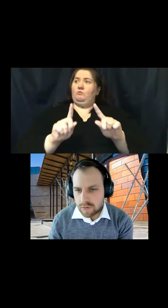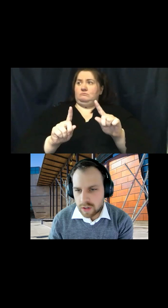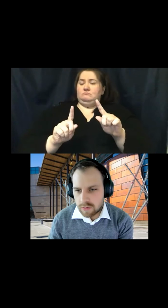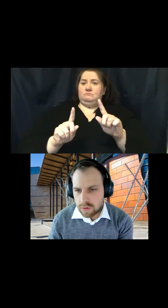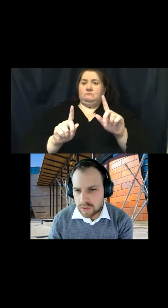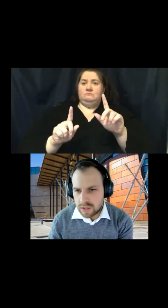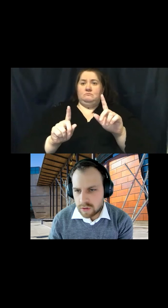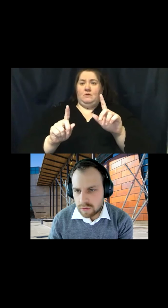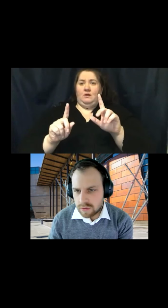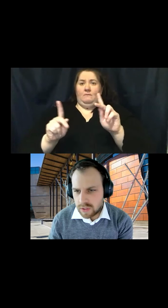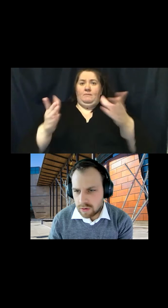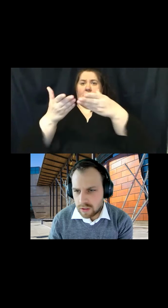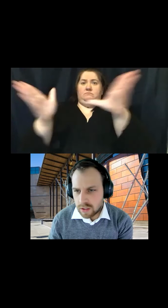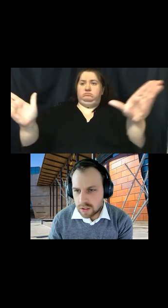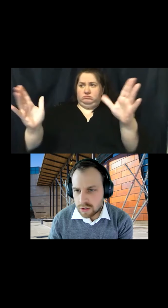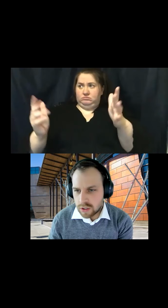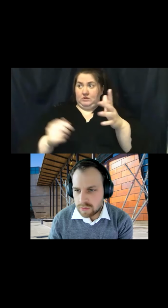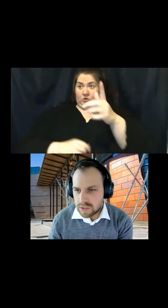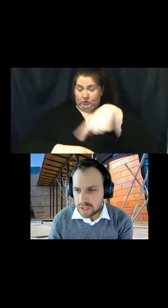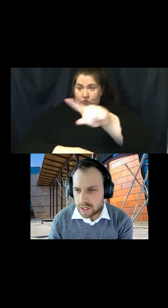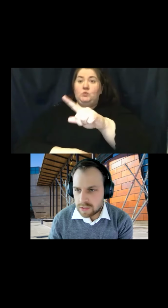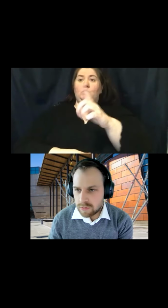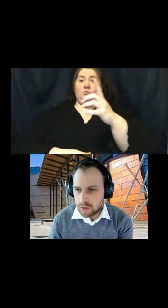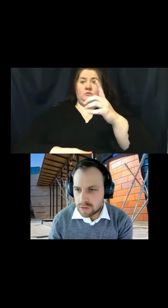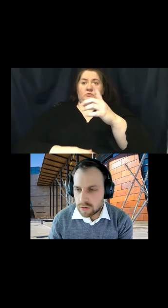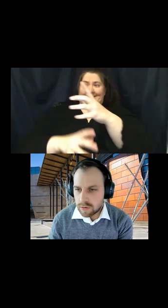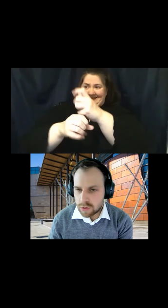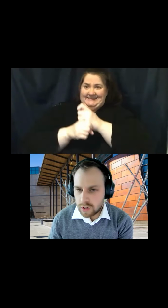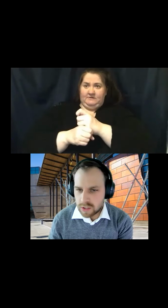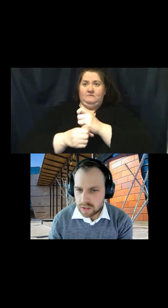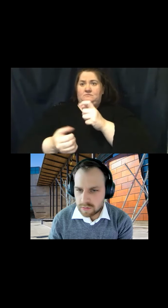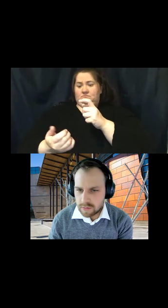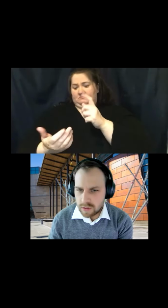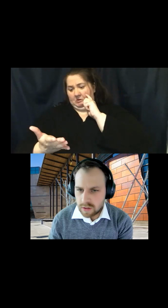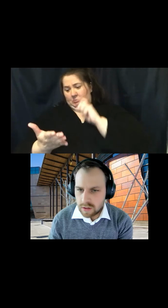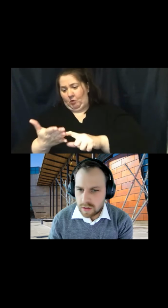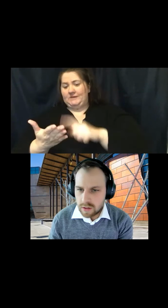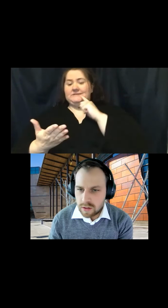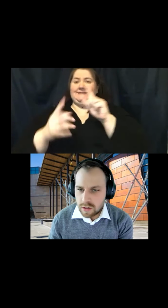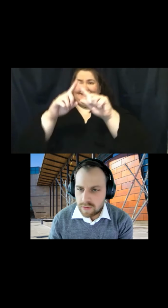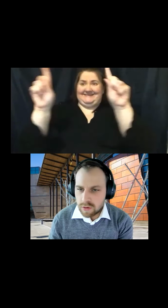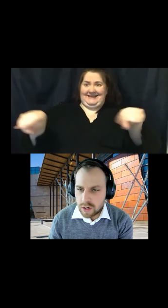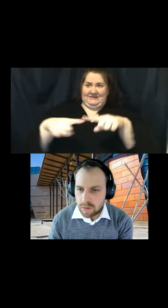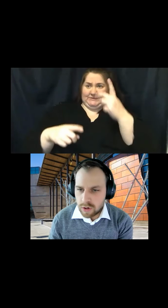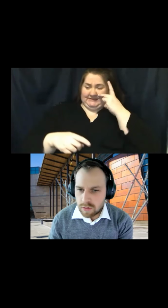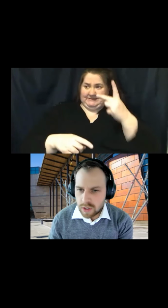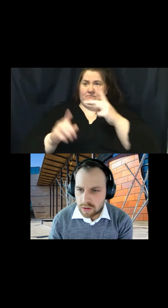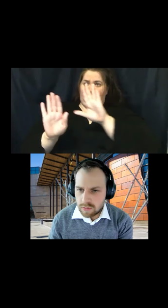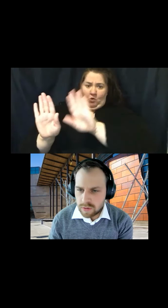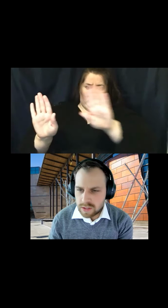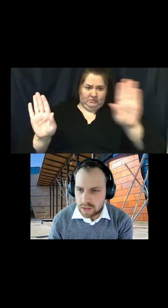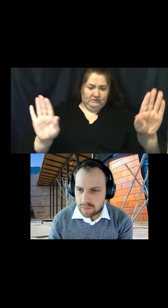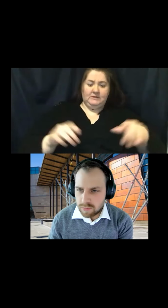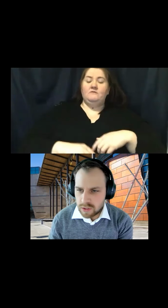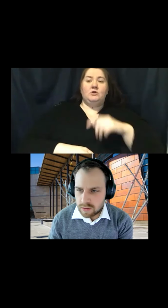All parties of record will receive a notice of hearing in conjunction with signs being posted along the project. If you're not a party of